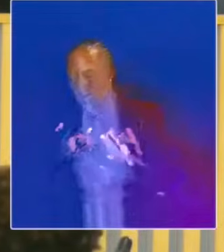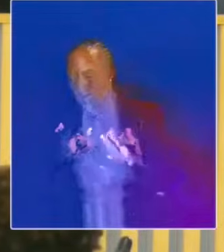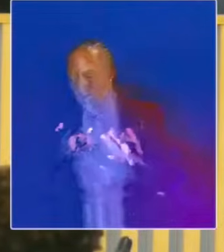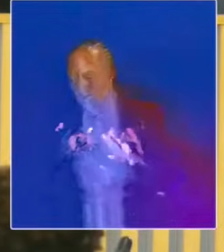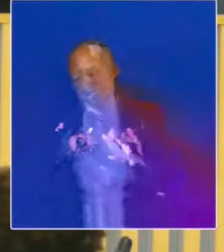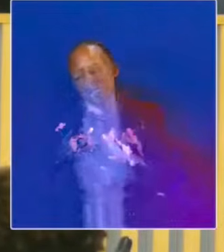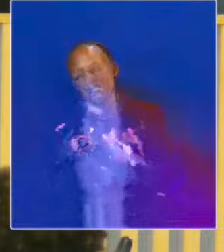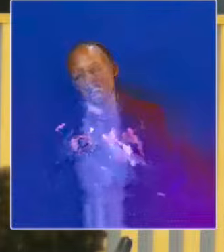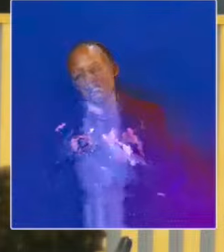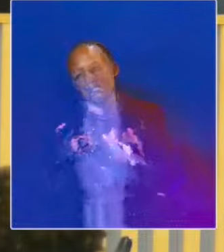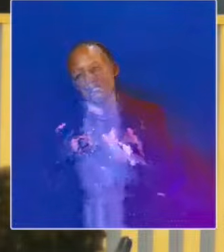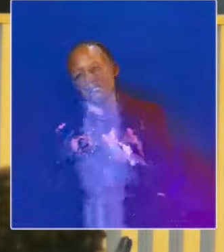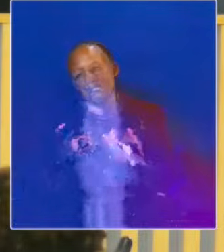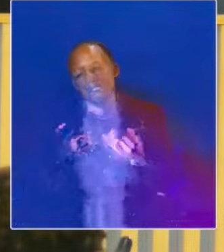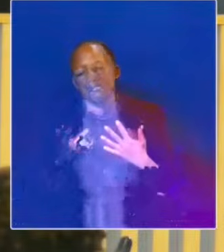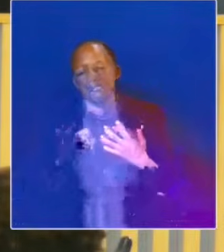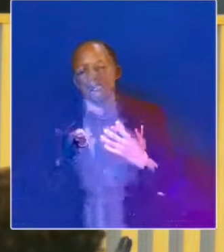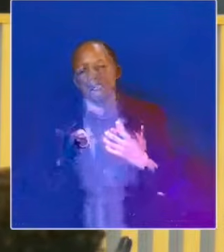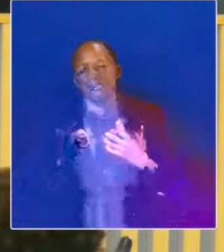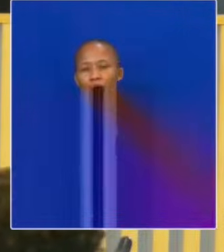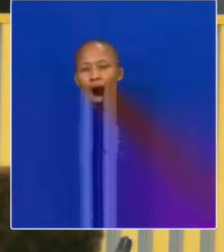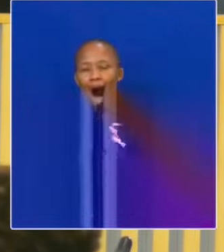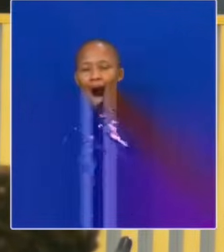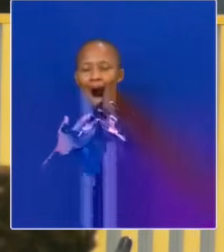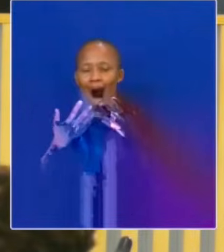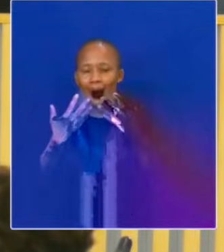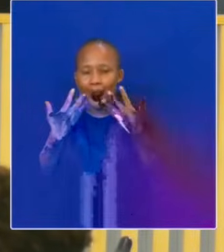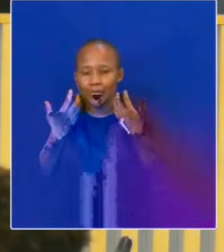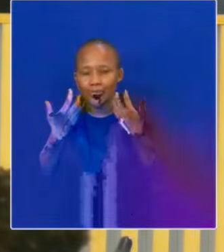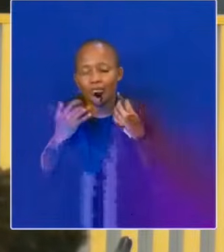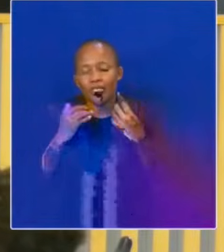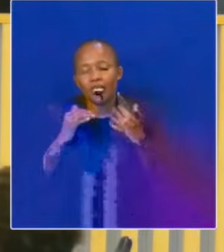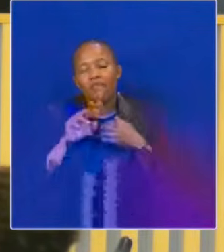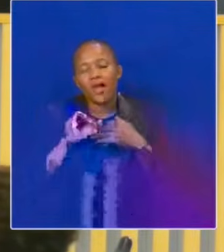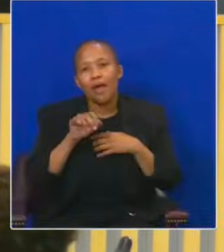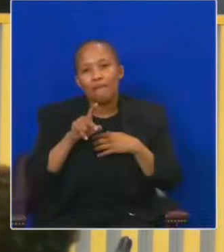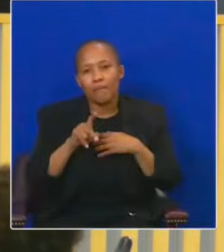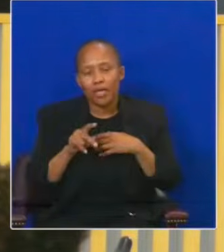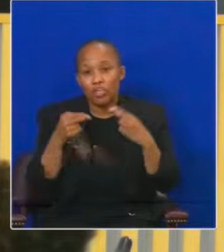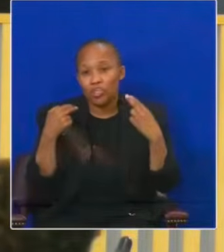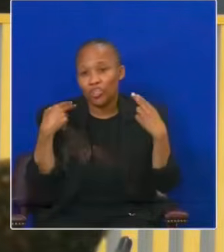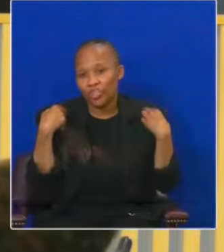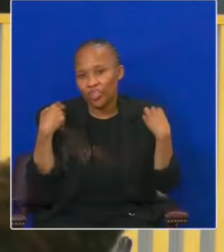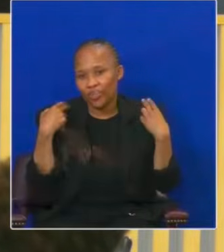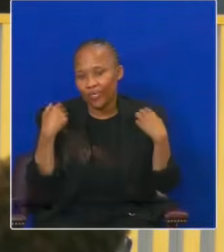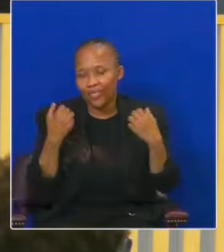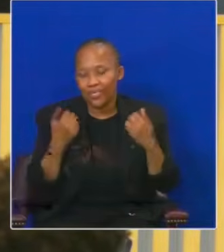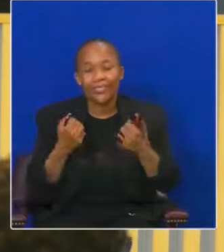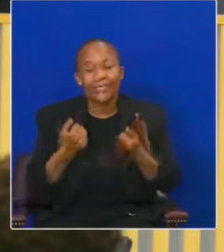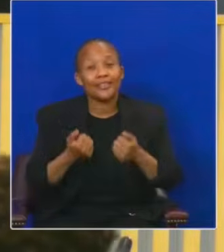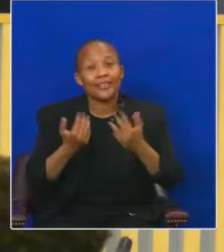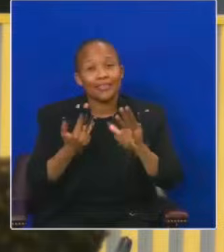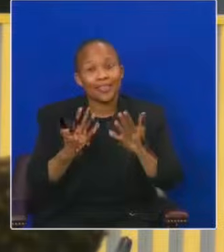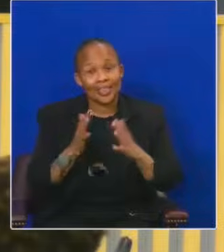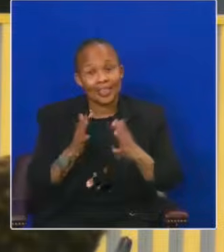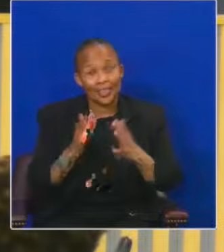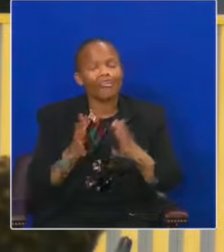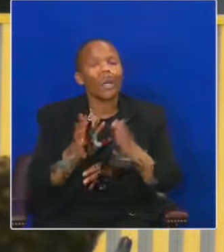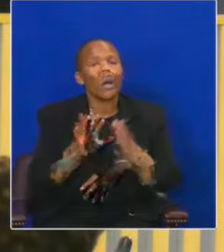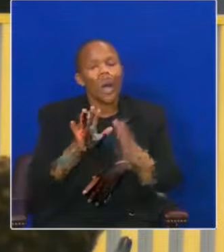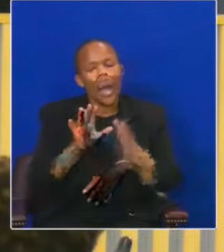CAT VIP Security Services, a person known as Mr.